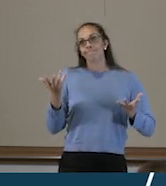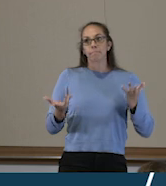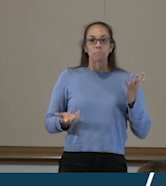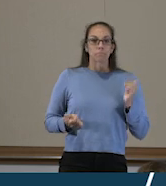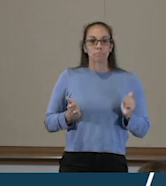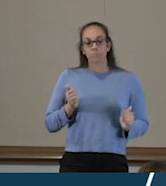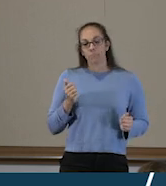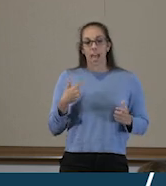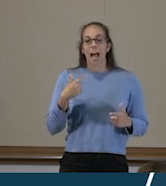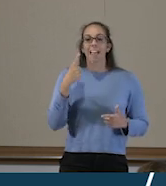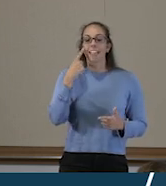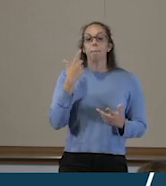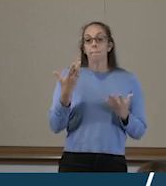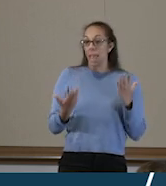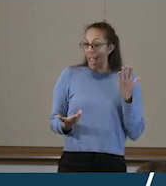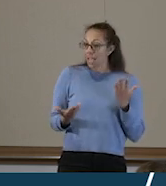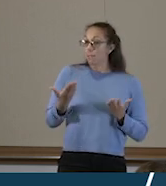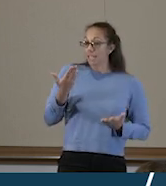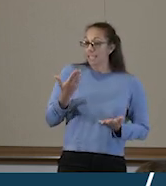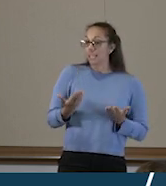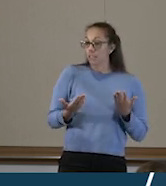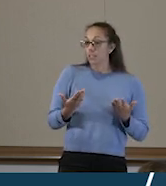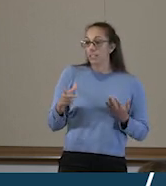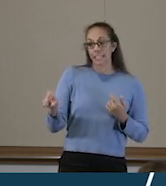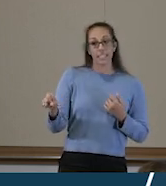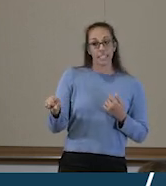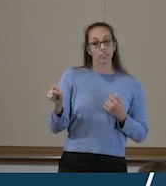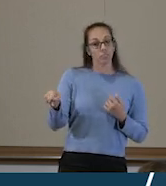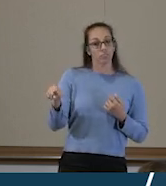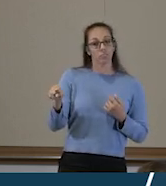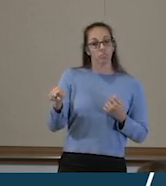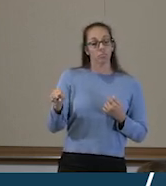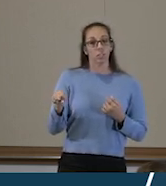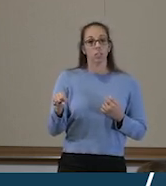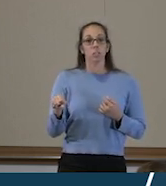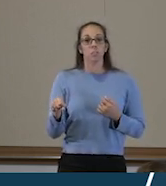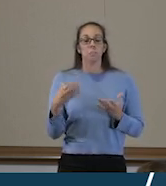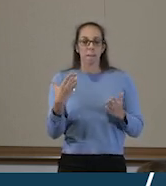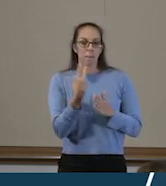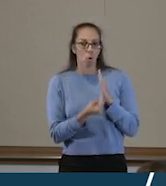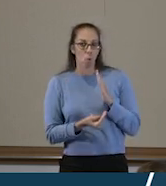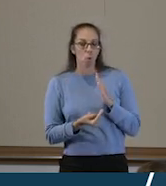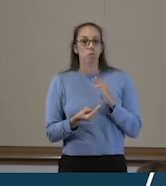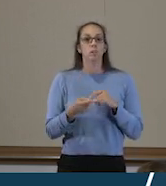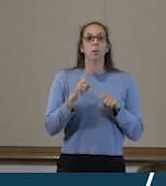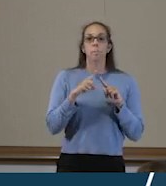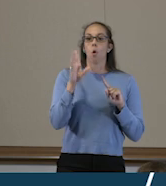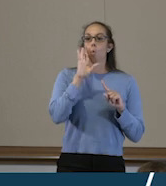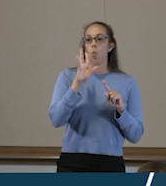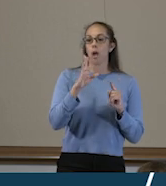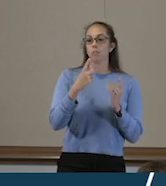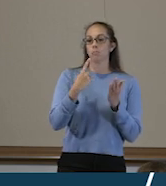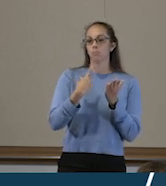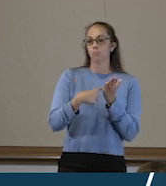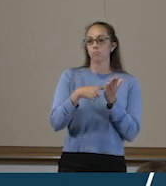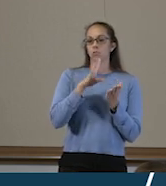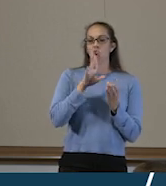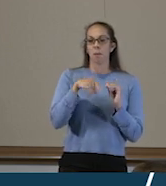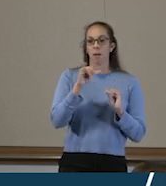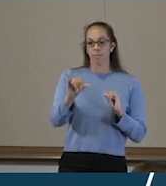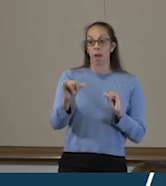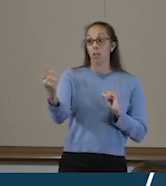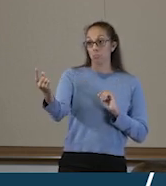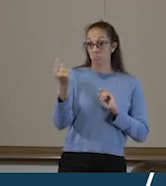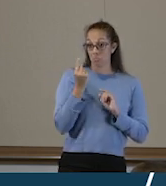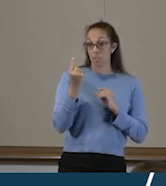it looks like it might be needed. Both might be needed, but we'll talk about it, when you come to me and we